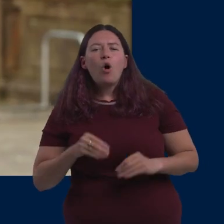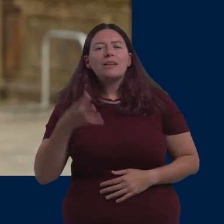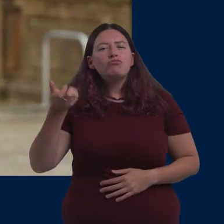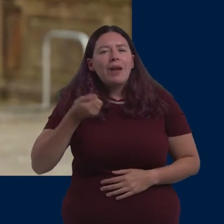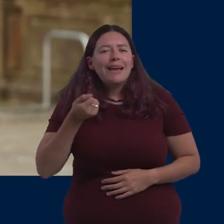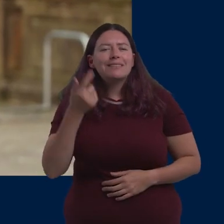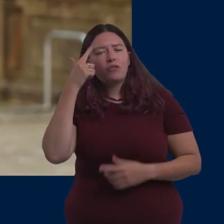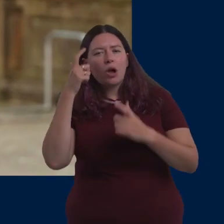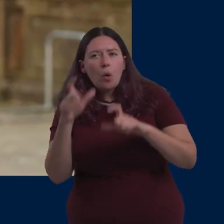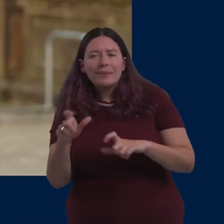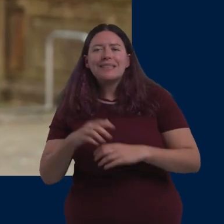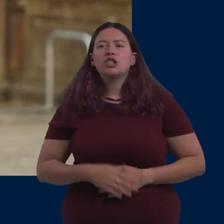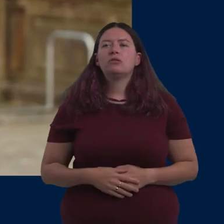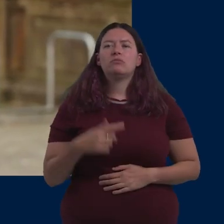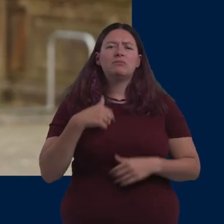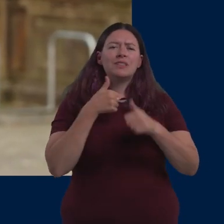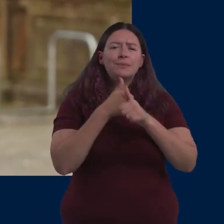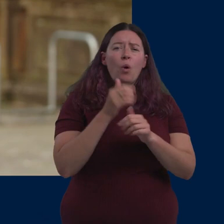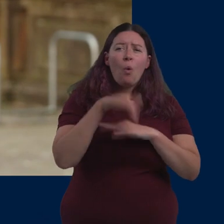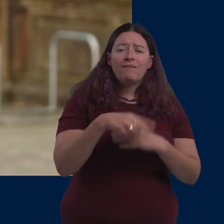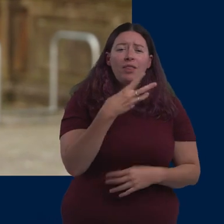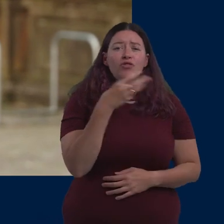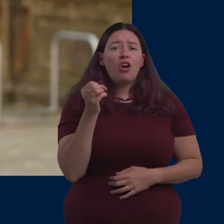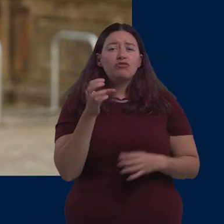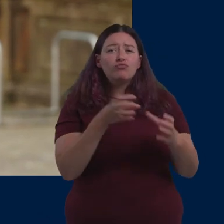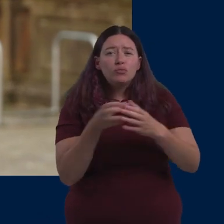rent pauses for students in halls of residence to supporting